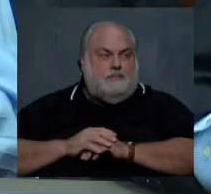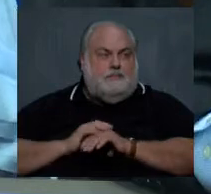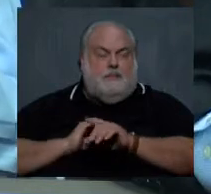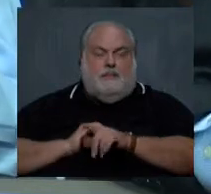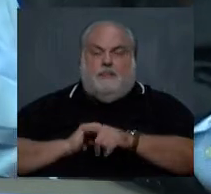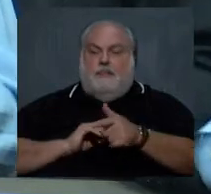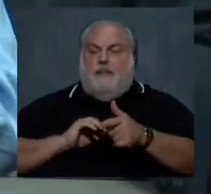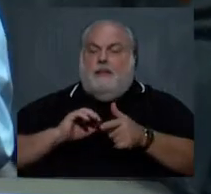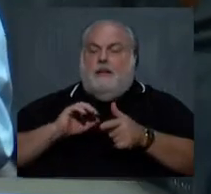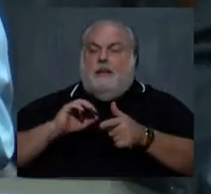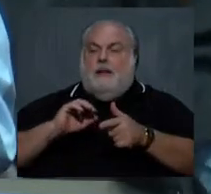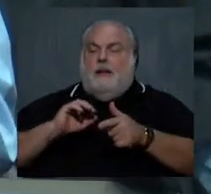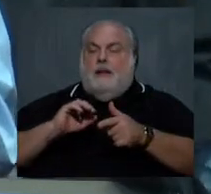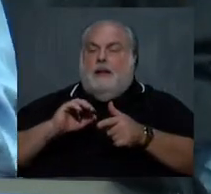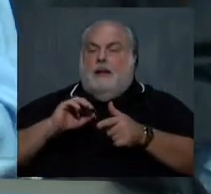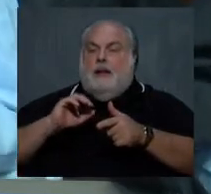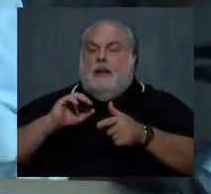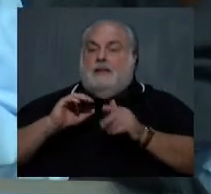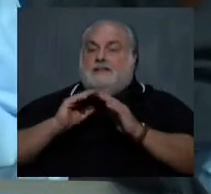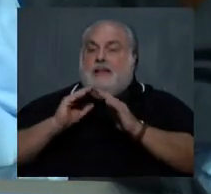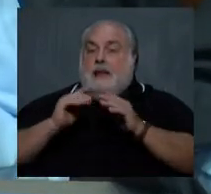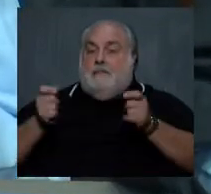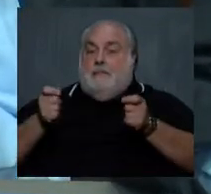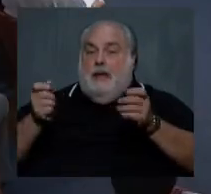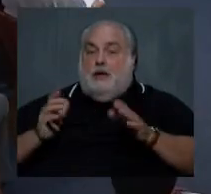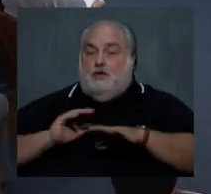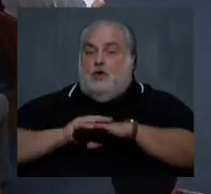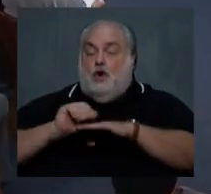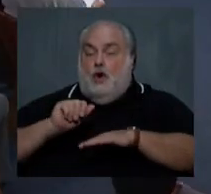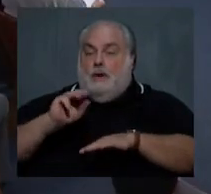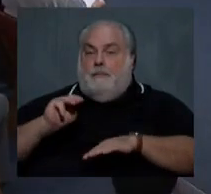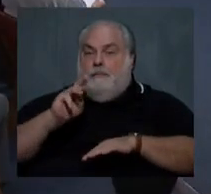We call on Mr. Walker to come forward.